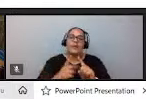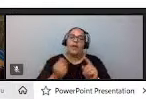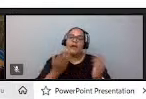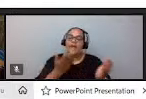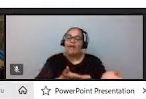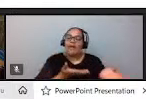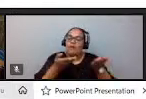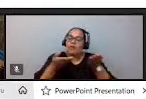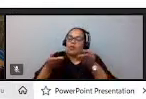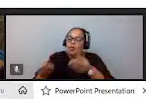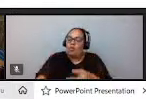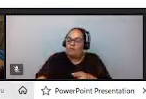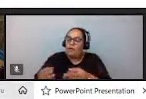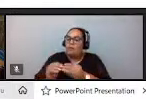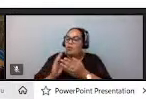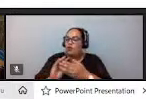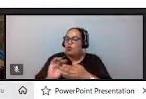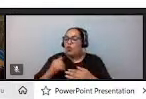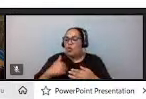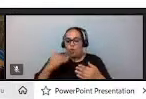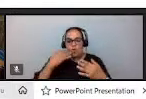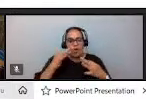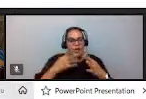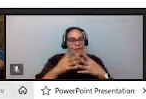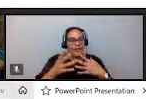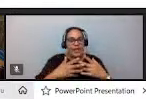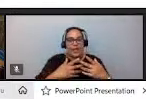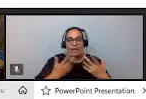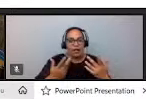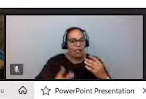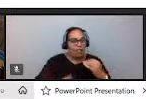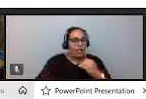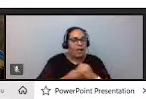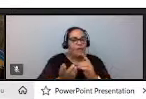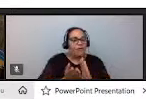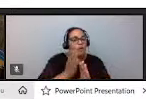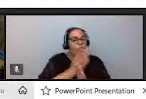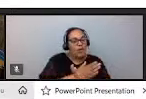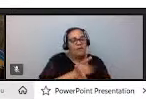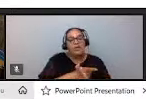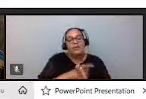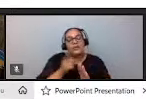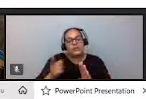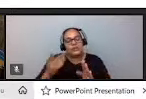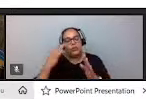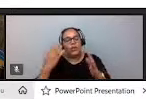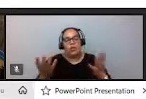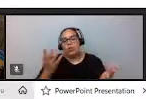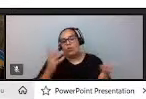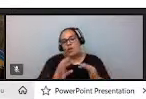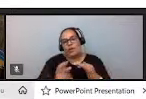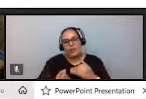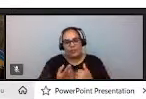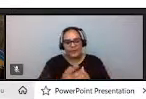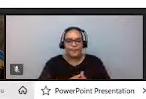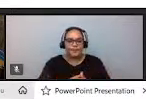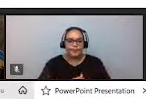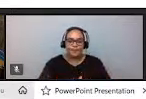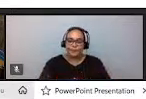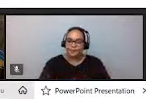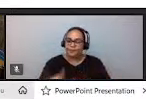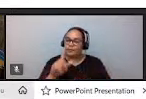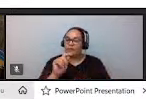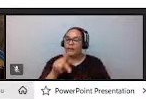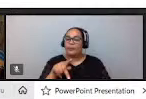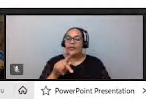Handover um to ensure that we know if there has been any bottlenecks from the the previous shift as well um from a tnpa